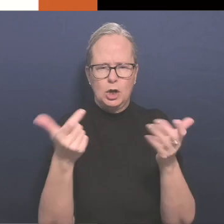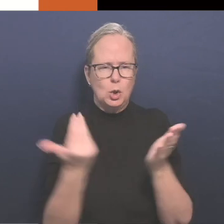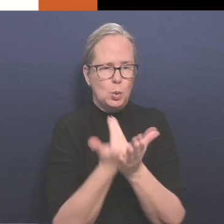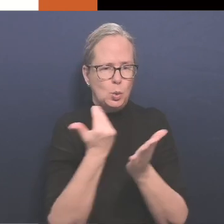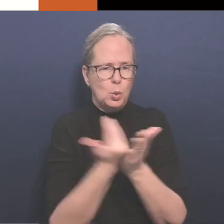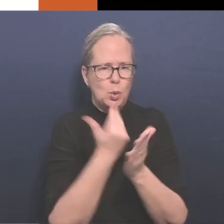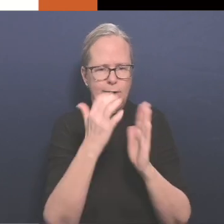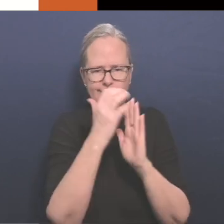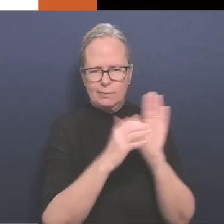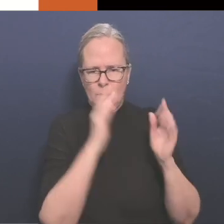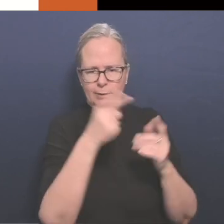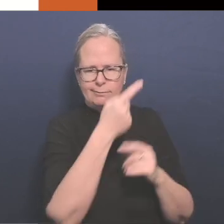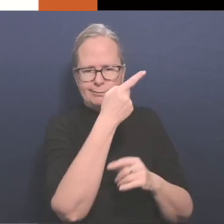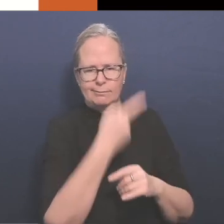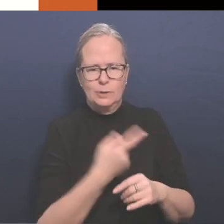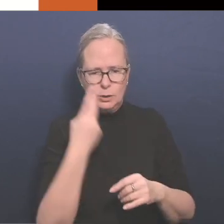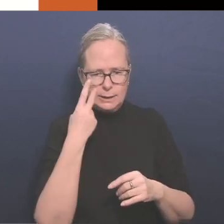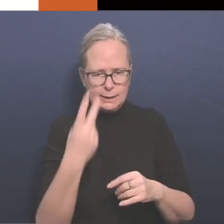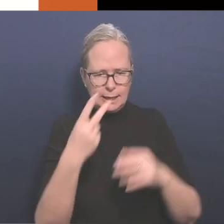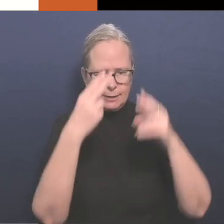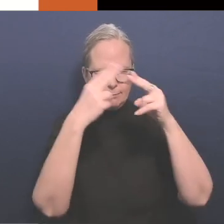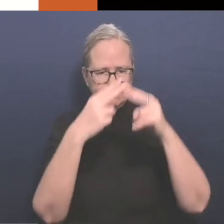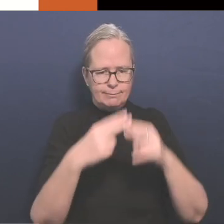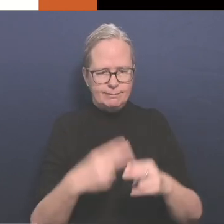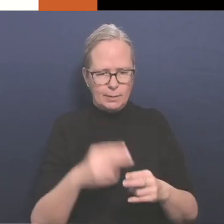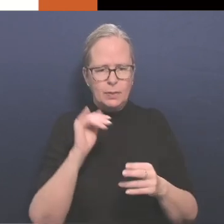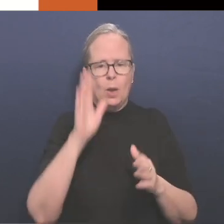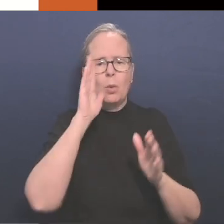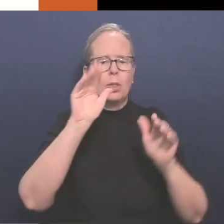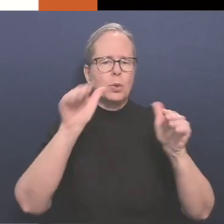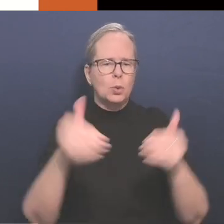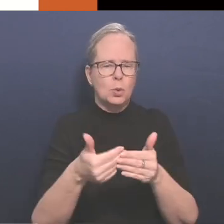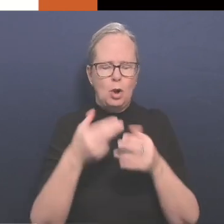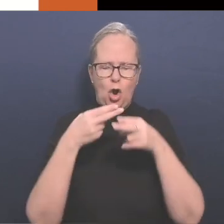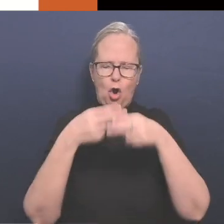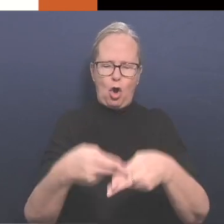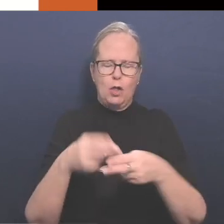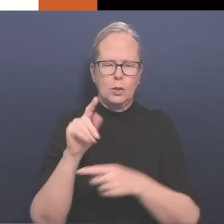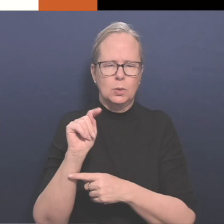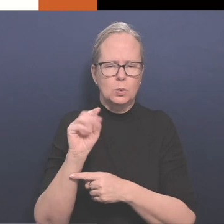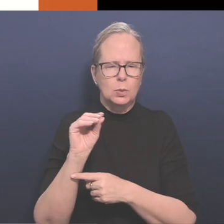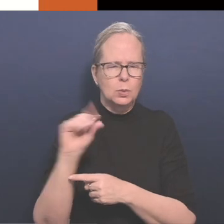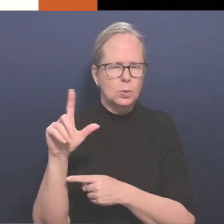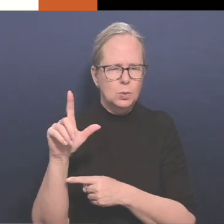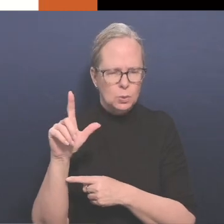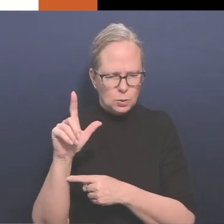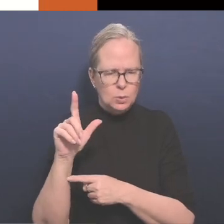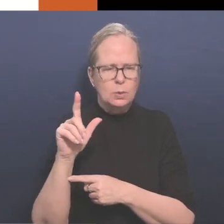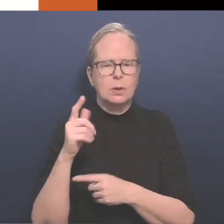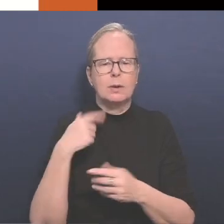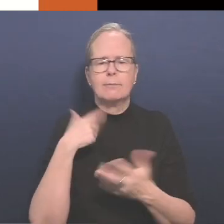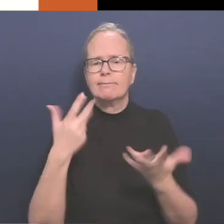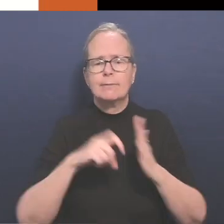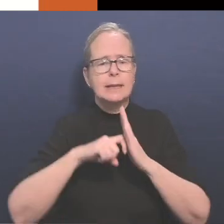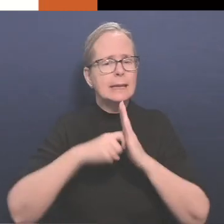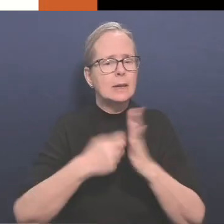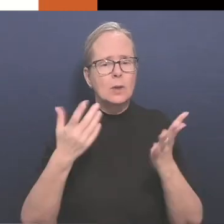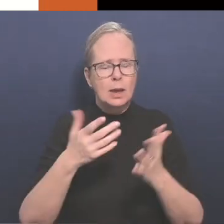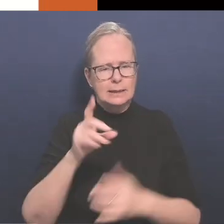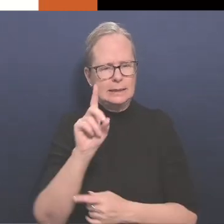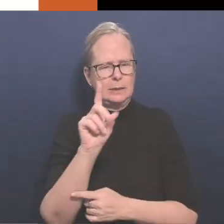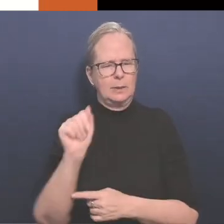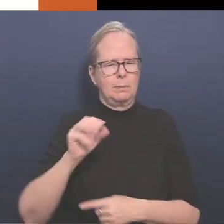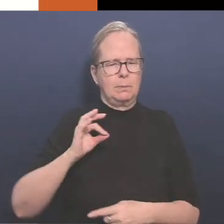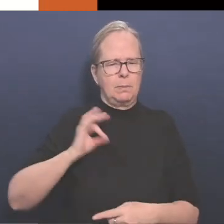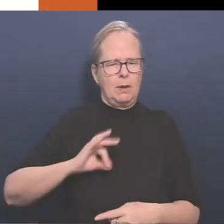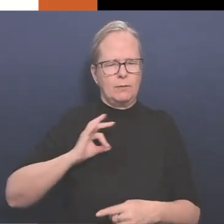So we have 2 goals for you today. Help you understand how you might use the Benefits Wayfinder to support your